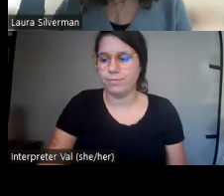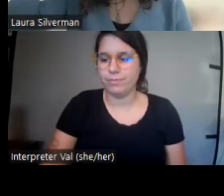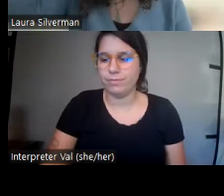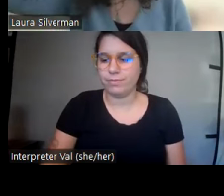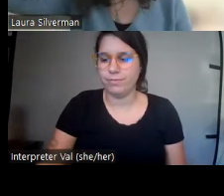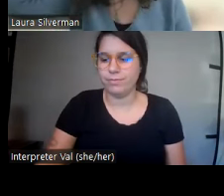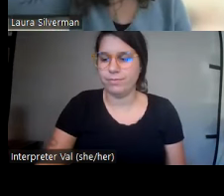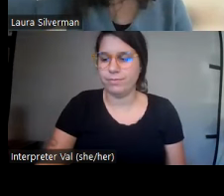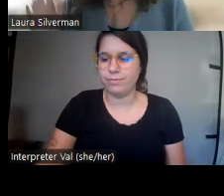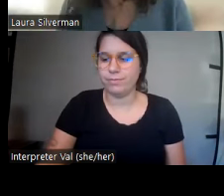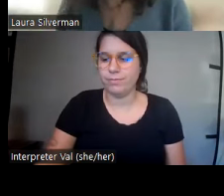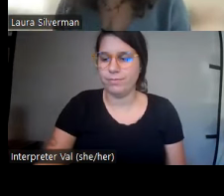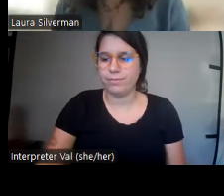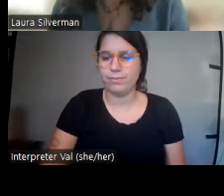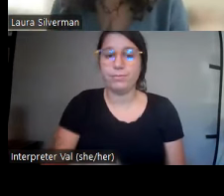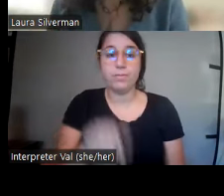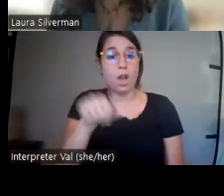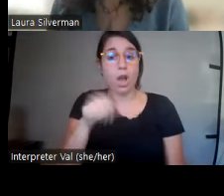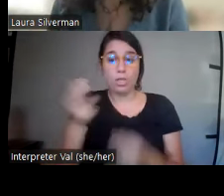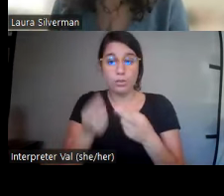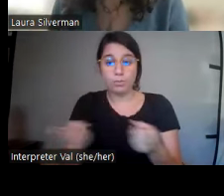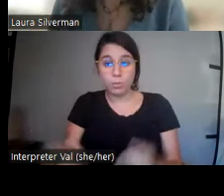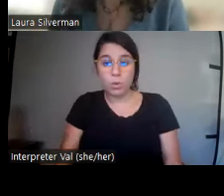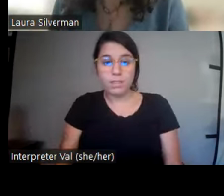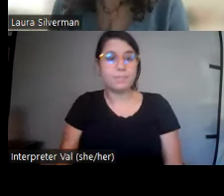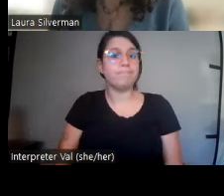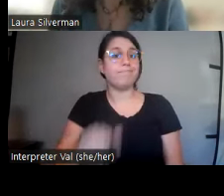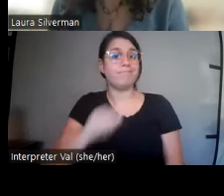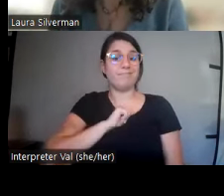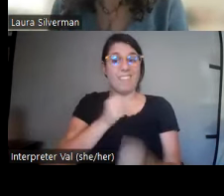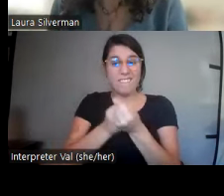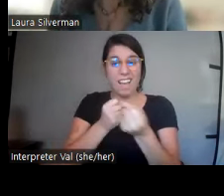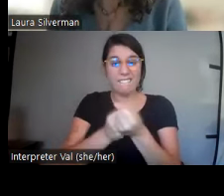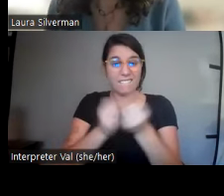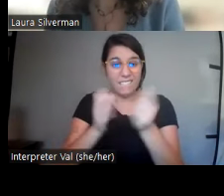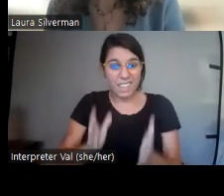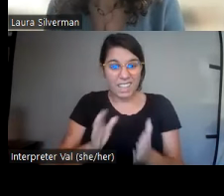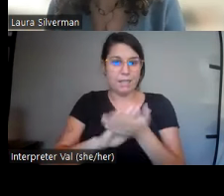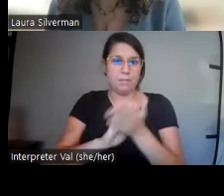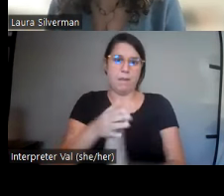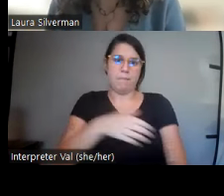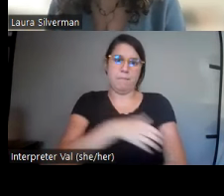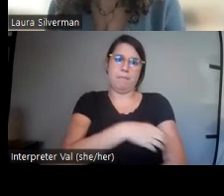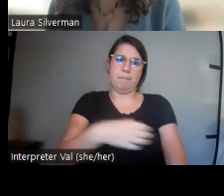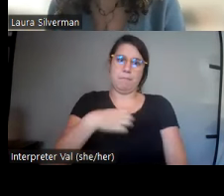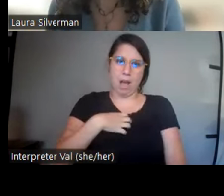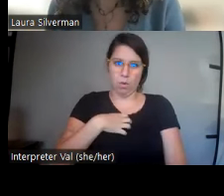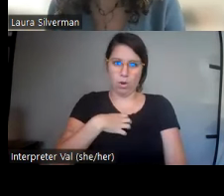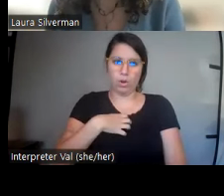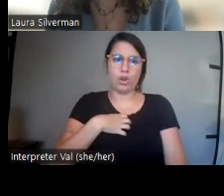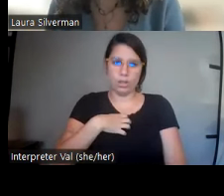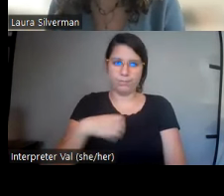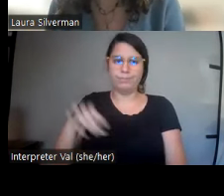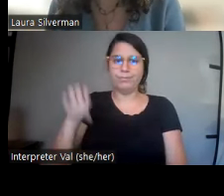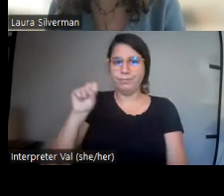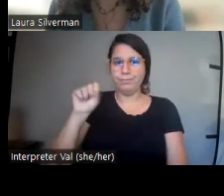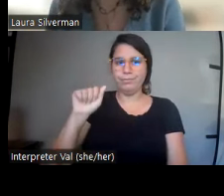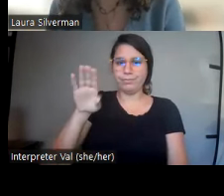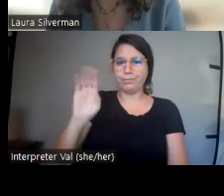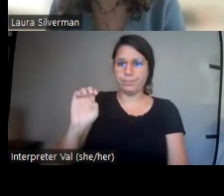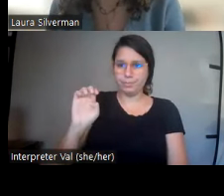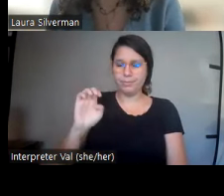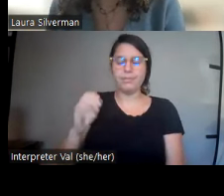Some other resources. So the self-advocates Becoming Empowered have put forth a number